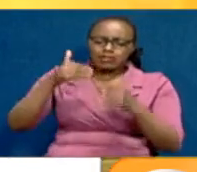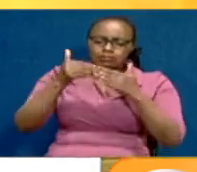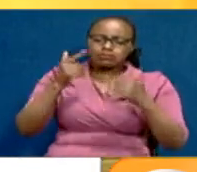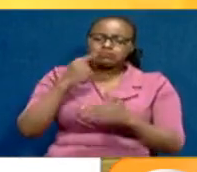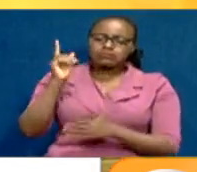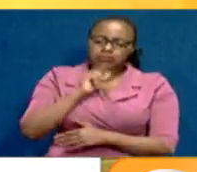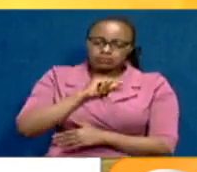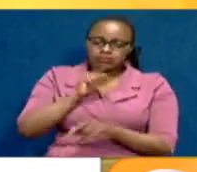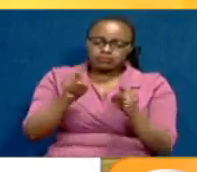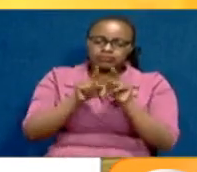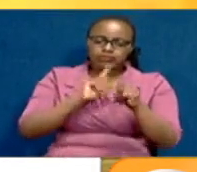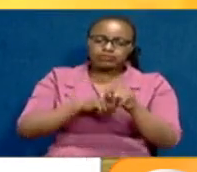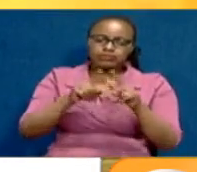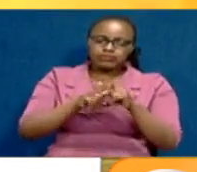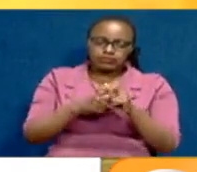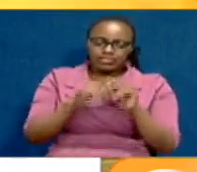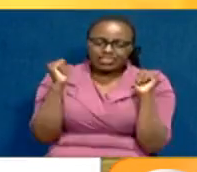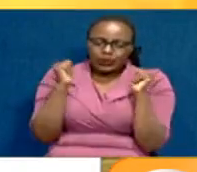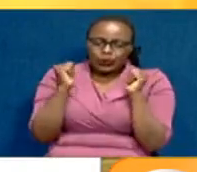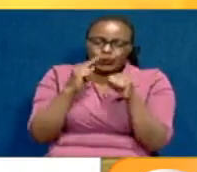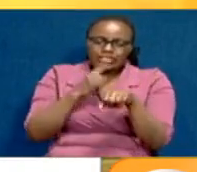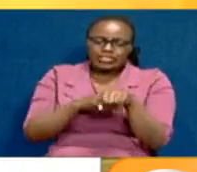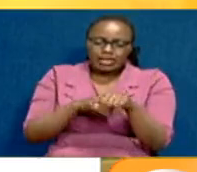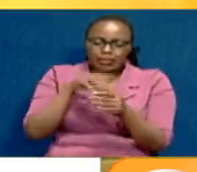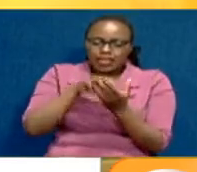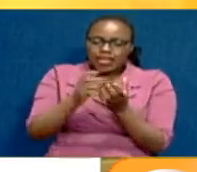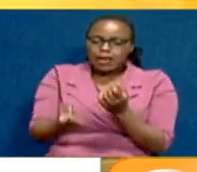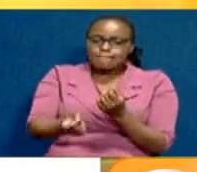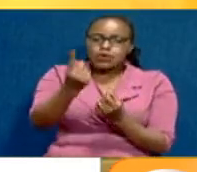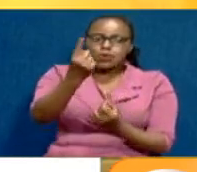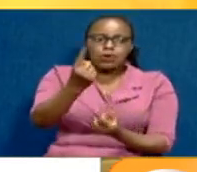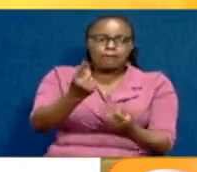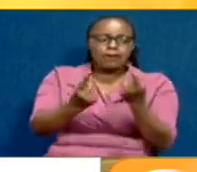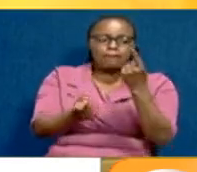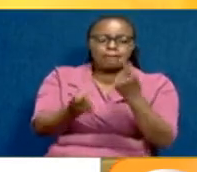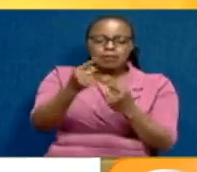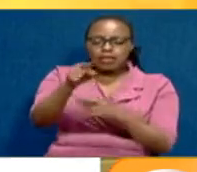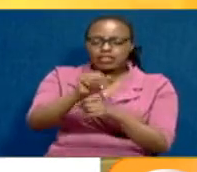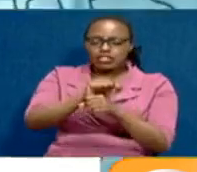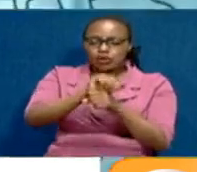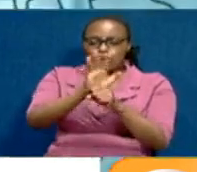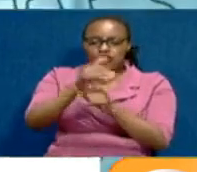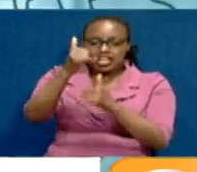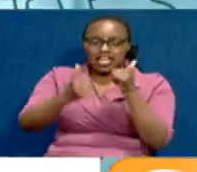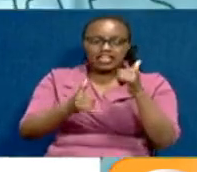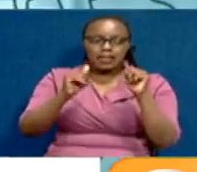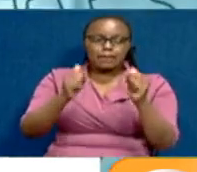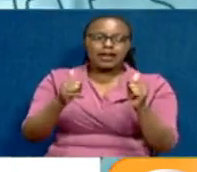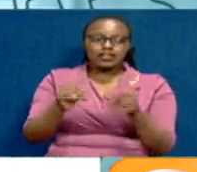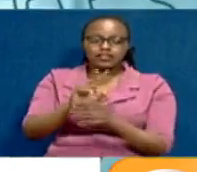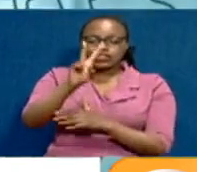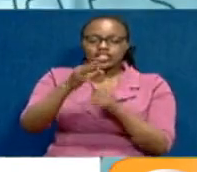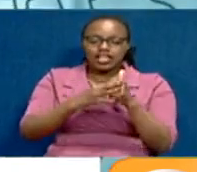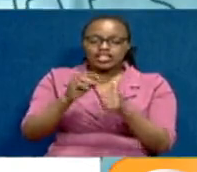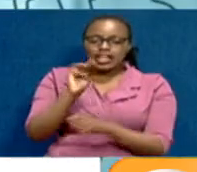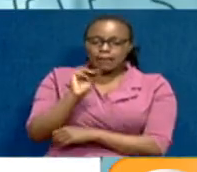predicted, especially as we started the cold season, the cases would start coming up again. This pandemic is not over. Out of the 28